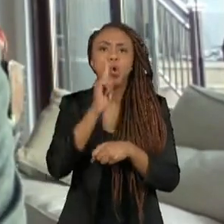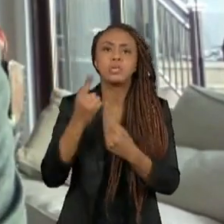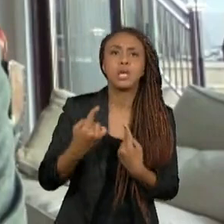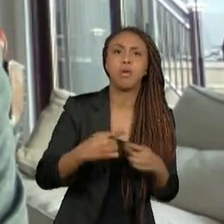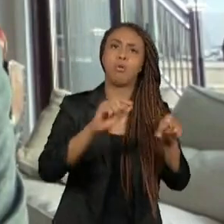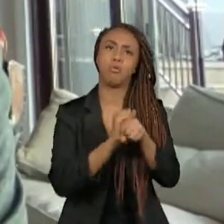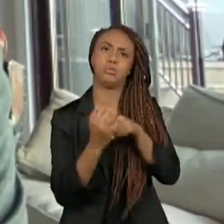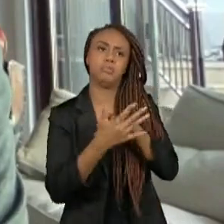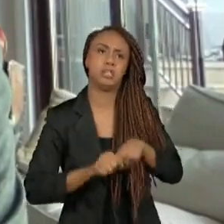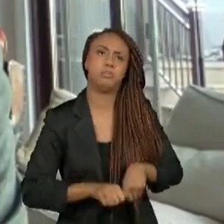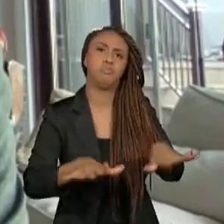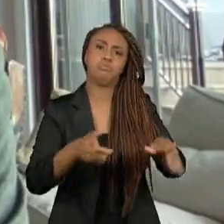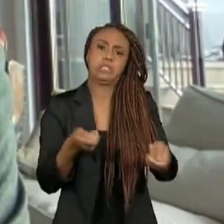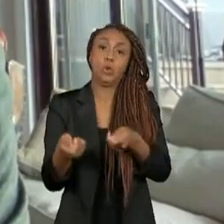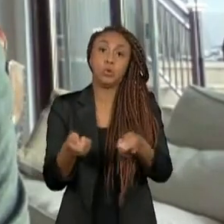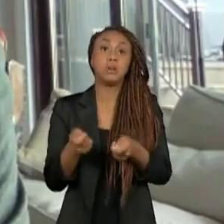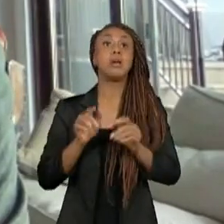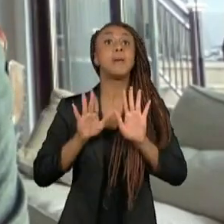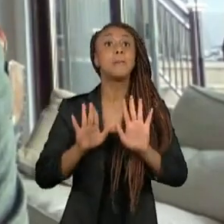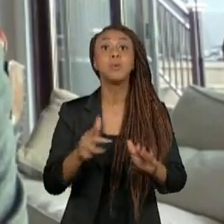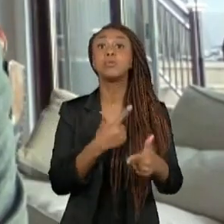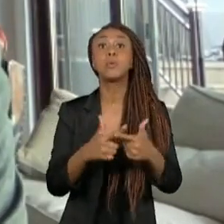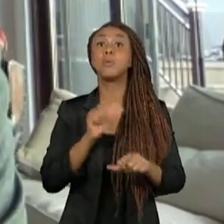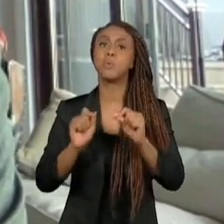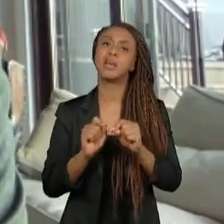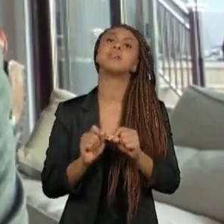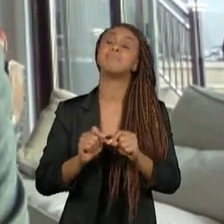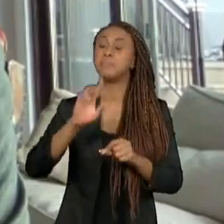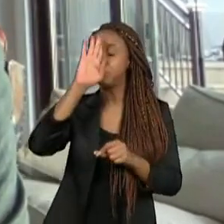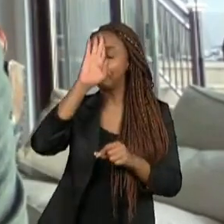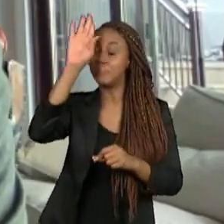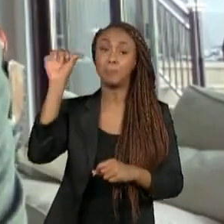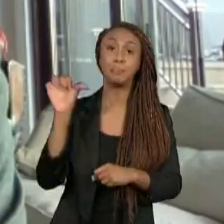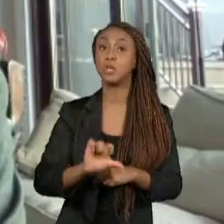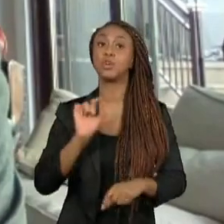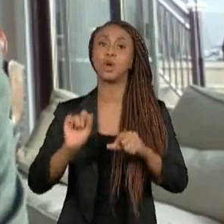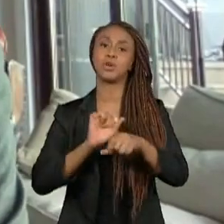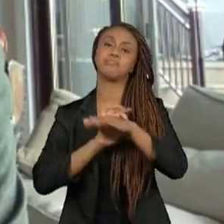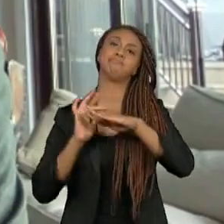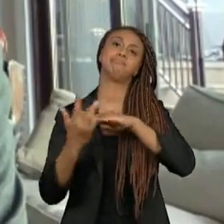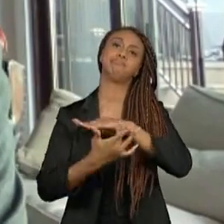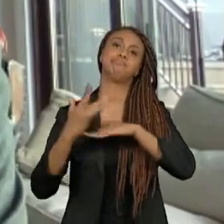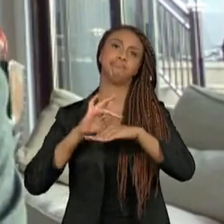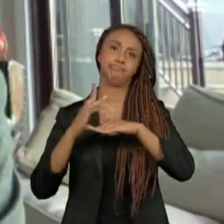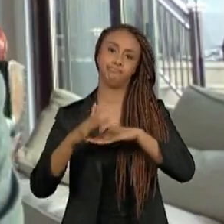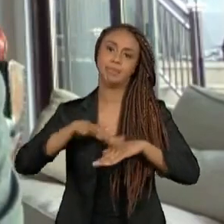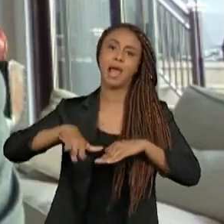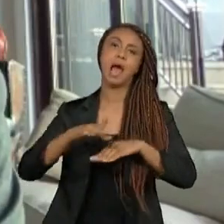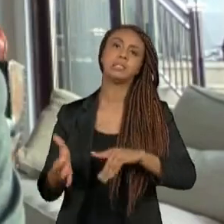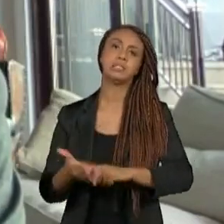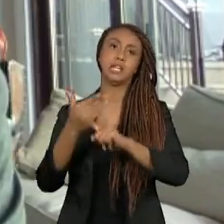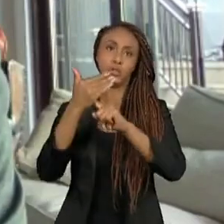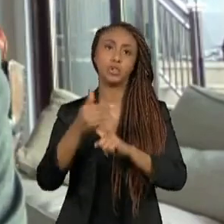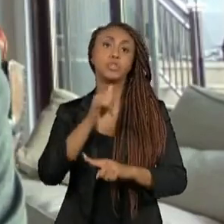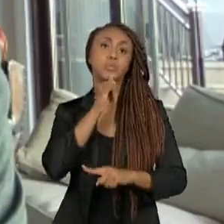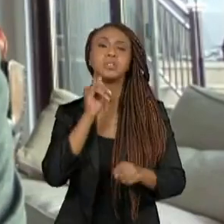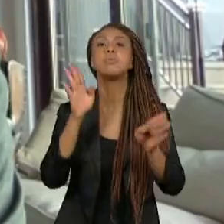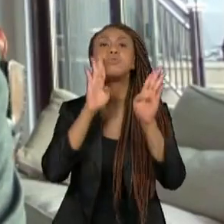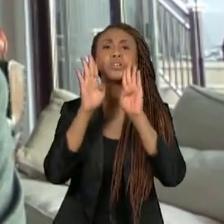But the real damage has been done on social media by big tech companies such as Facebook that did